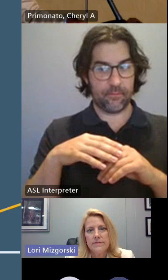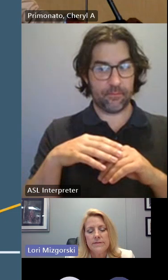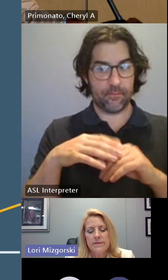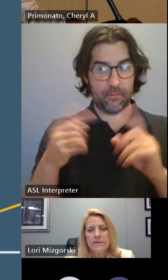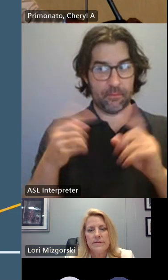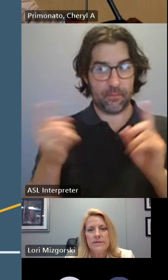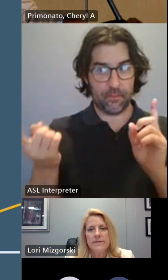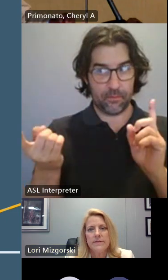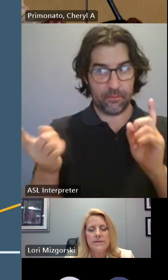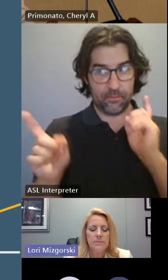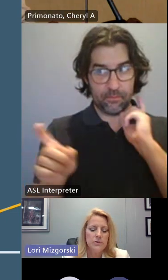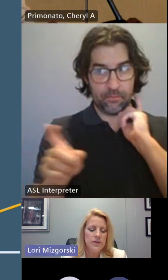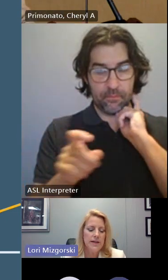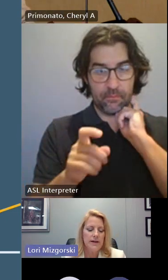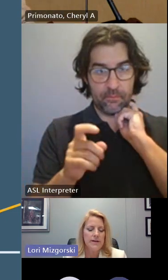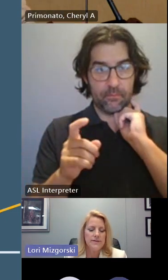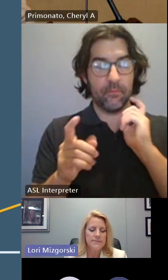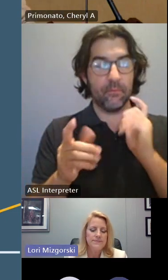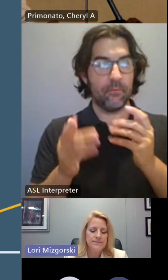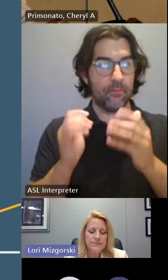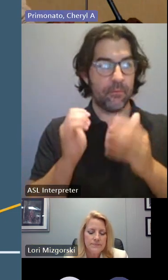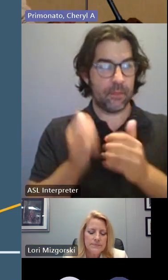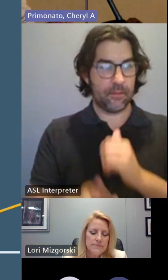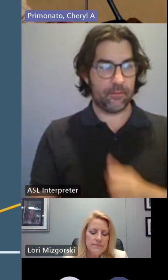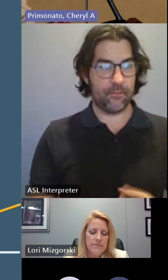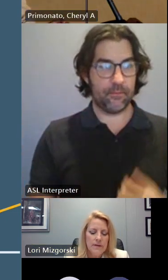Opposed? The motion carries.